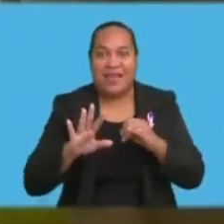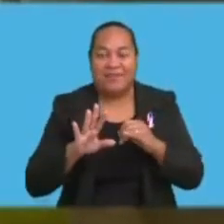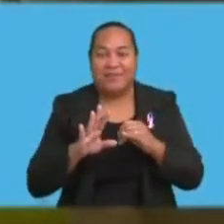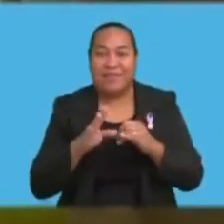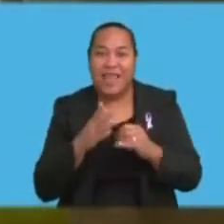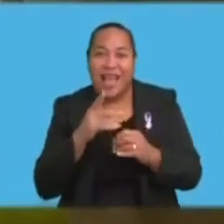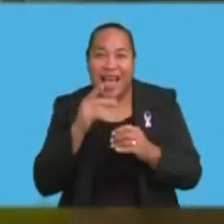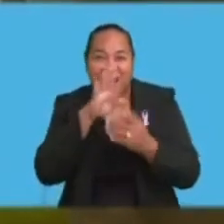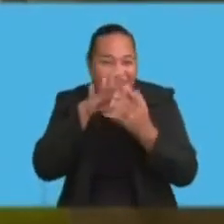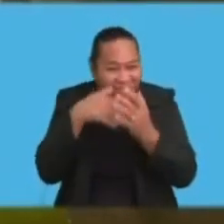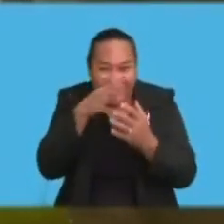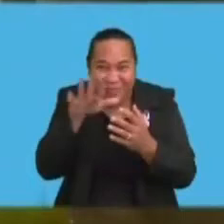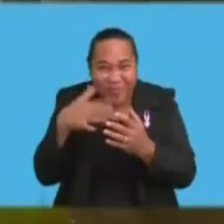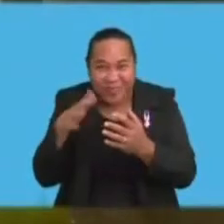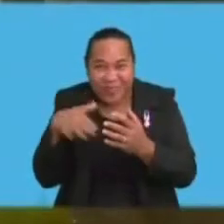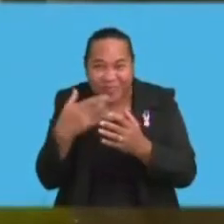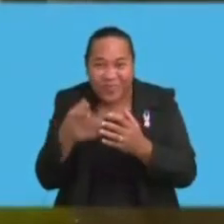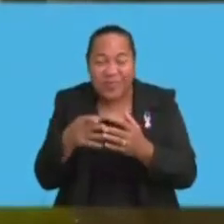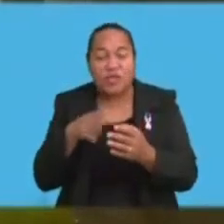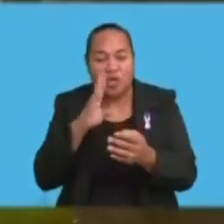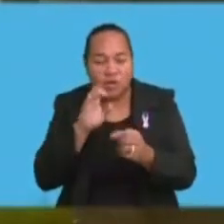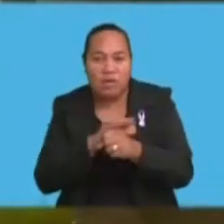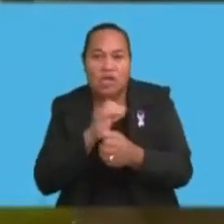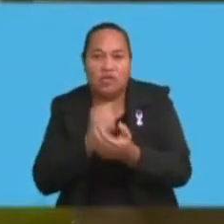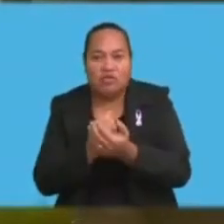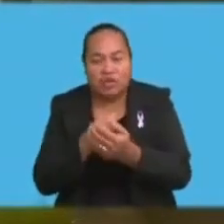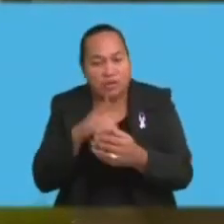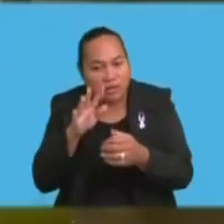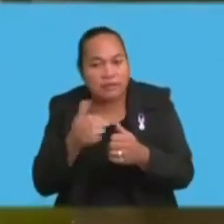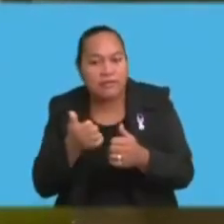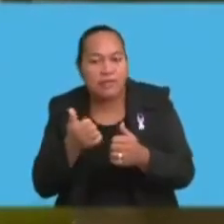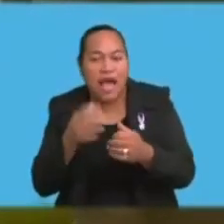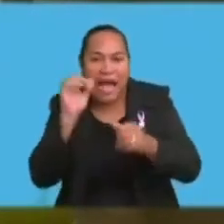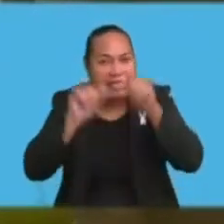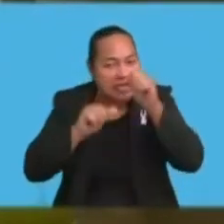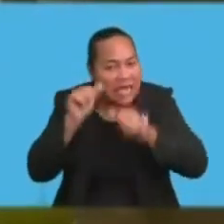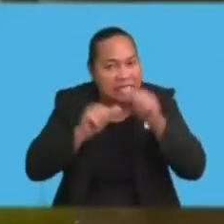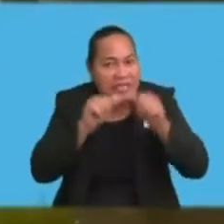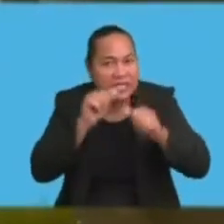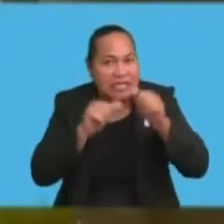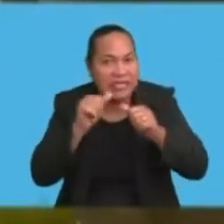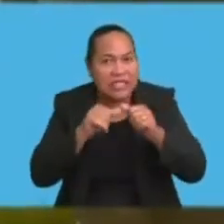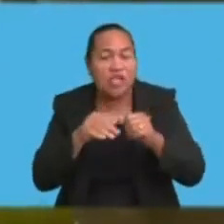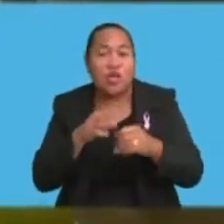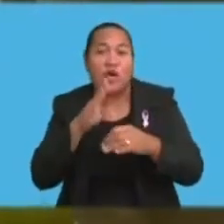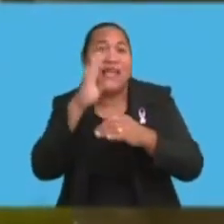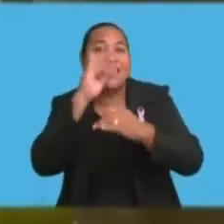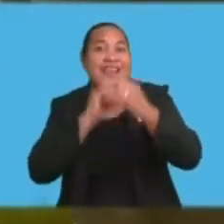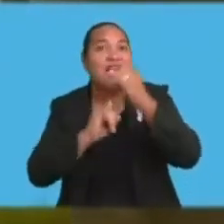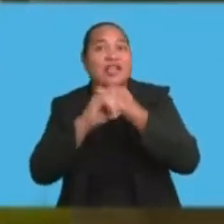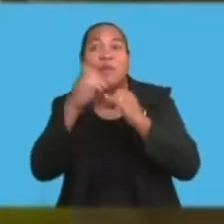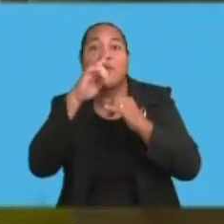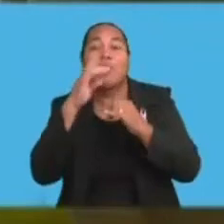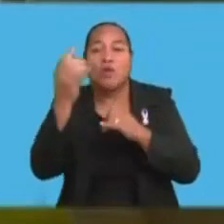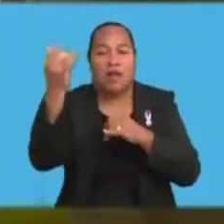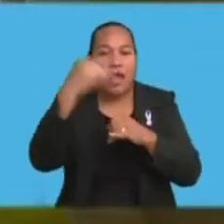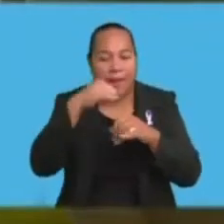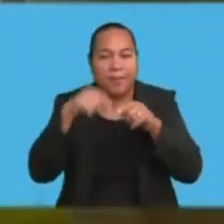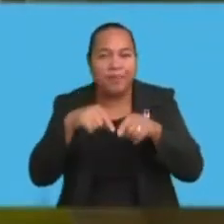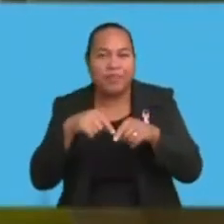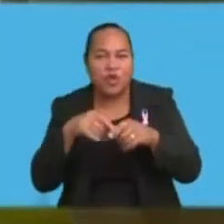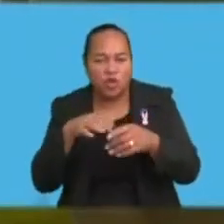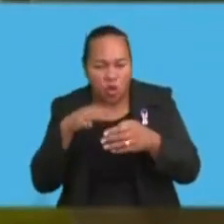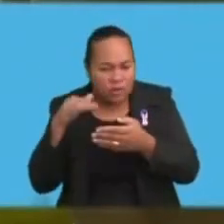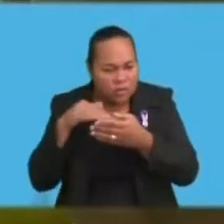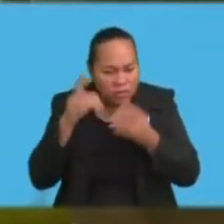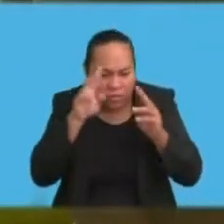assessment by individual members of this Parliament. So we need to carry out assessments by internationally accredited people who can come and do the analysis, do the